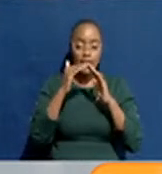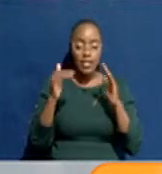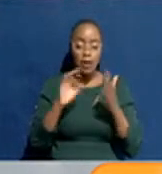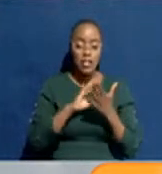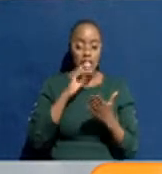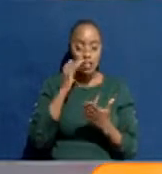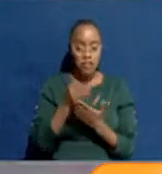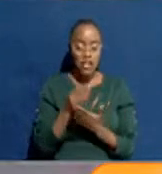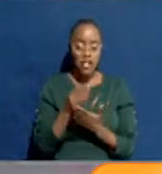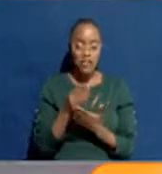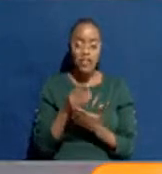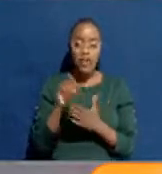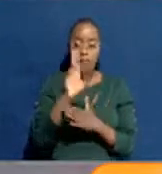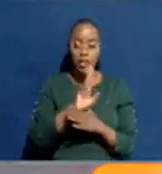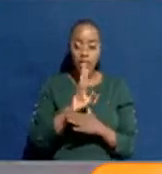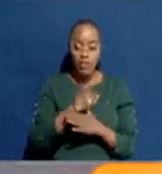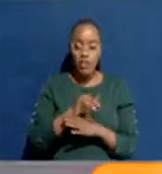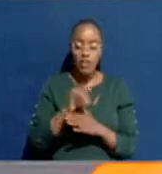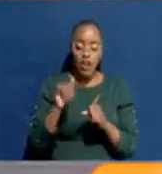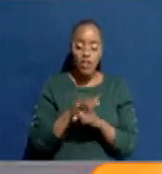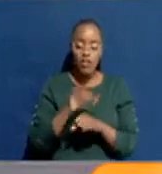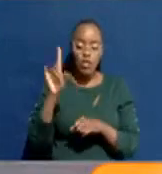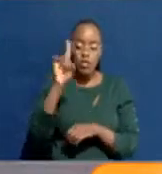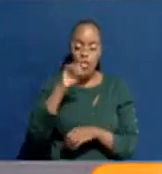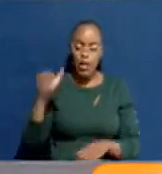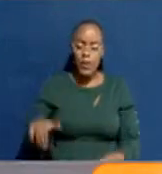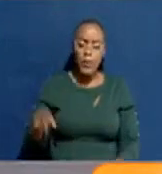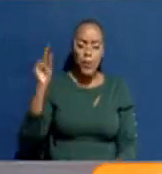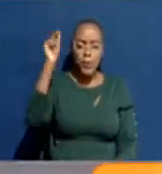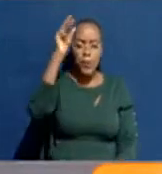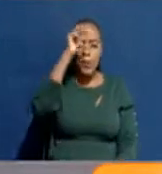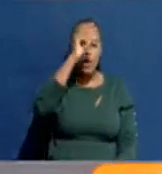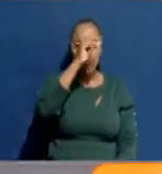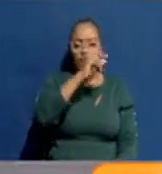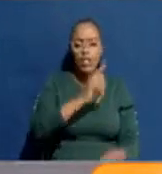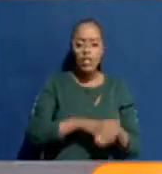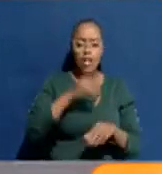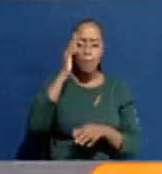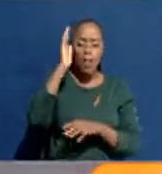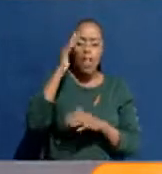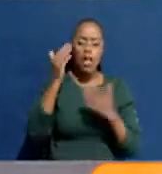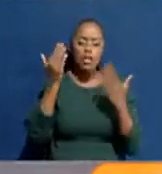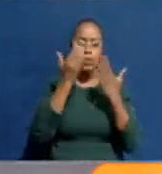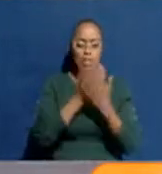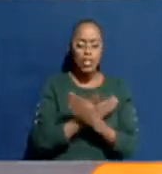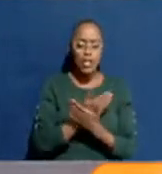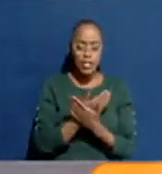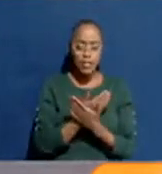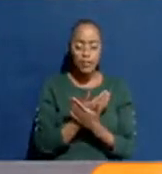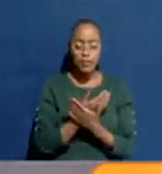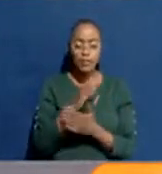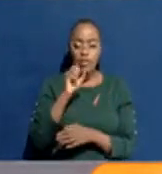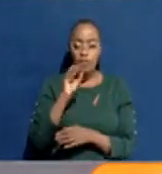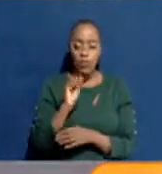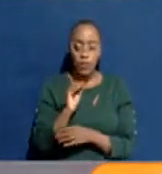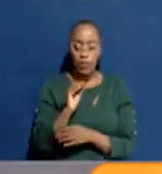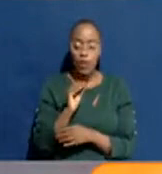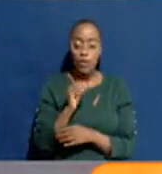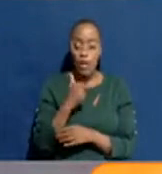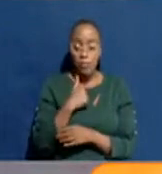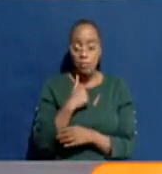fund. Mm-hmm. I spent a whole day there. I think by the time I was making my presentation, it was late in the night. So I